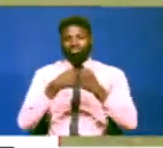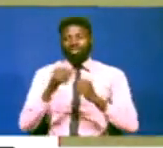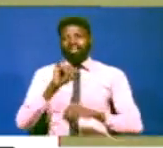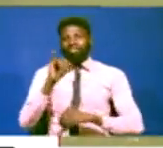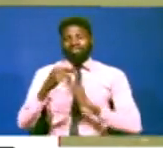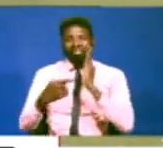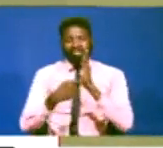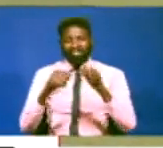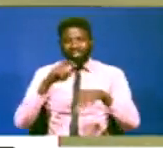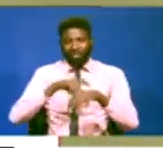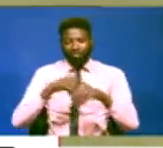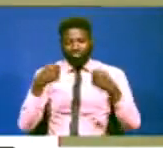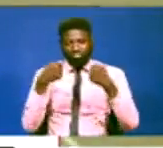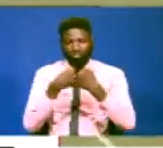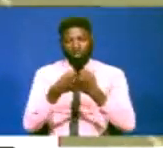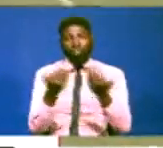Game Cambridge.